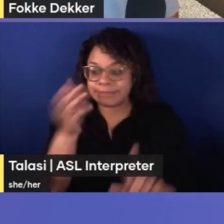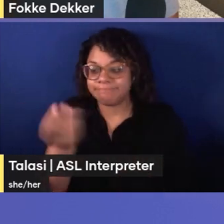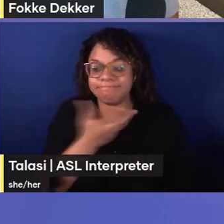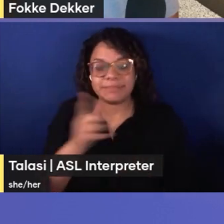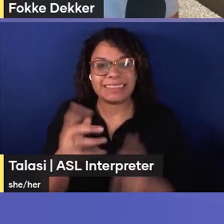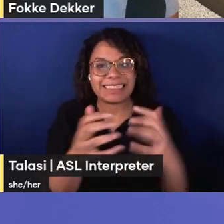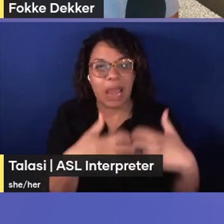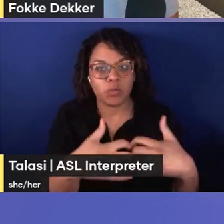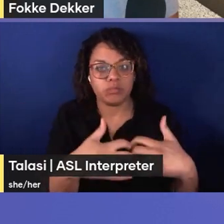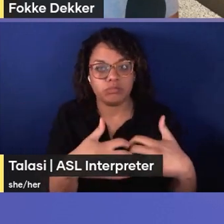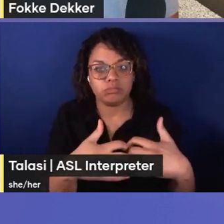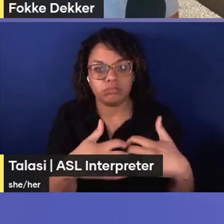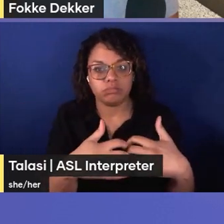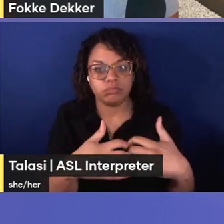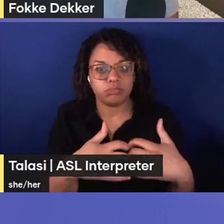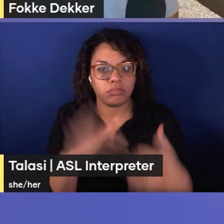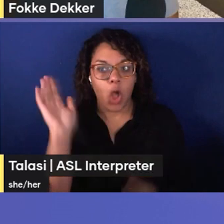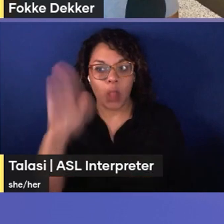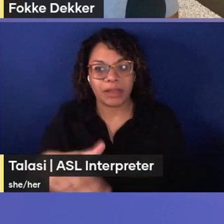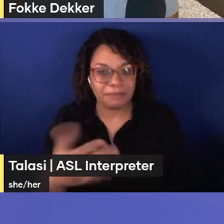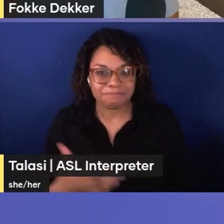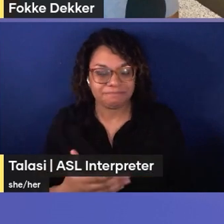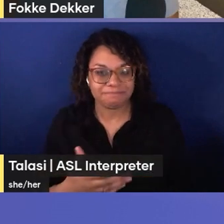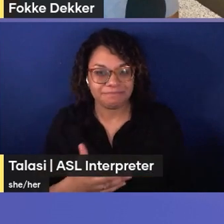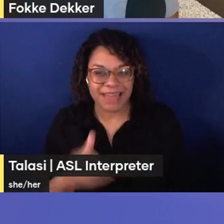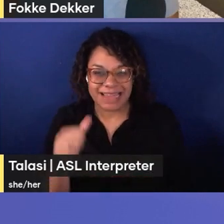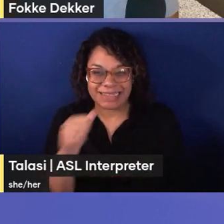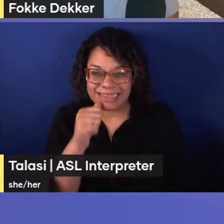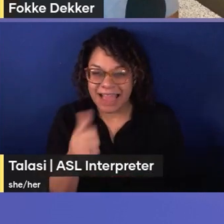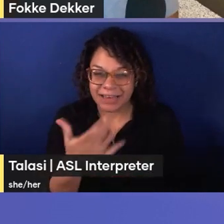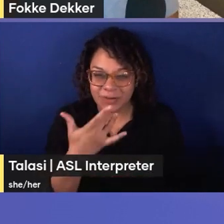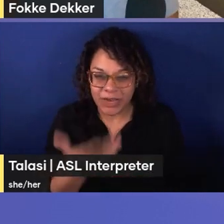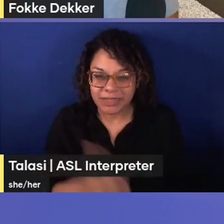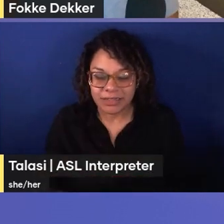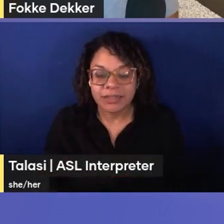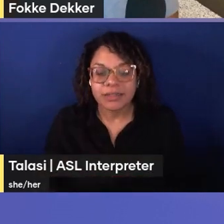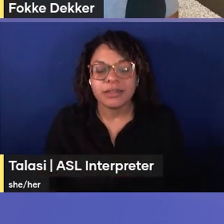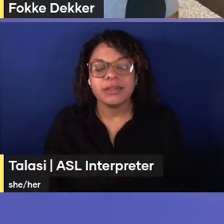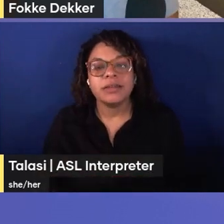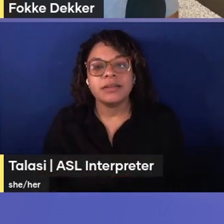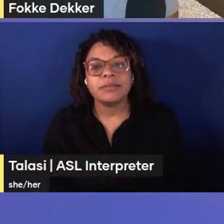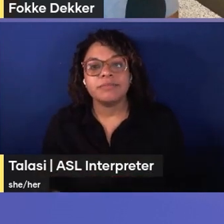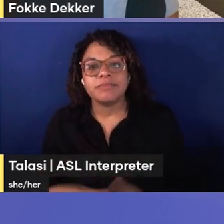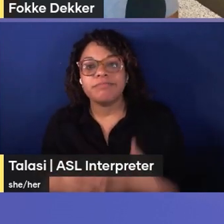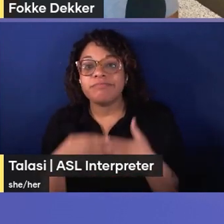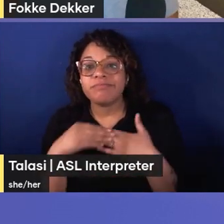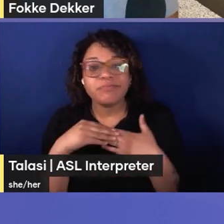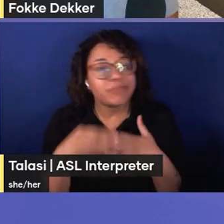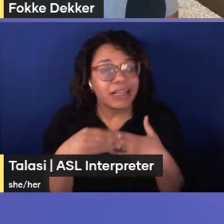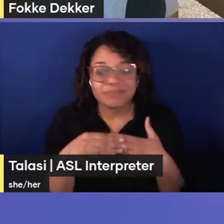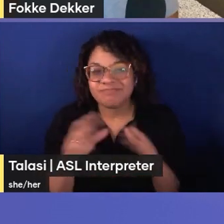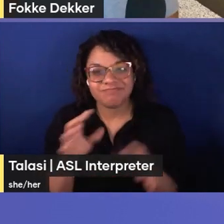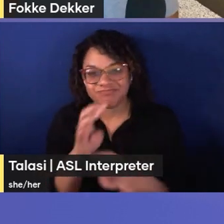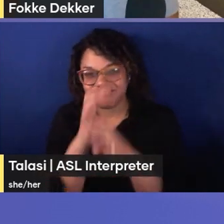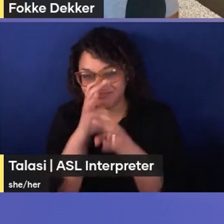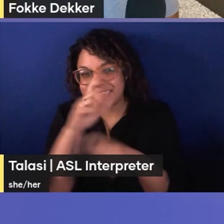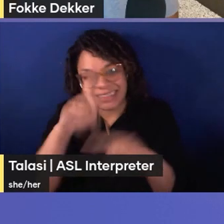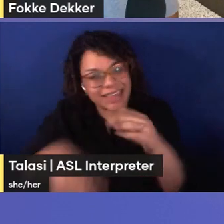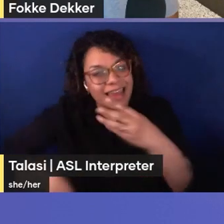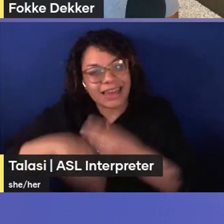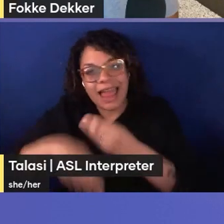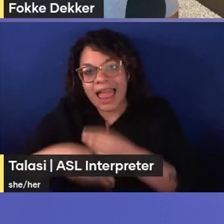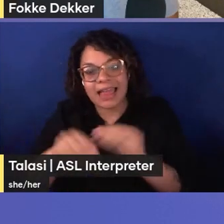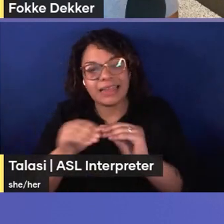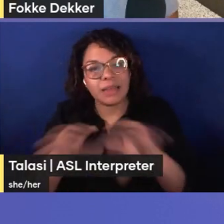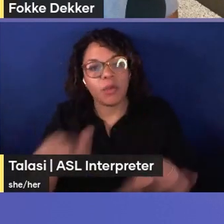down all the time, which isn't great. There's not really any flexibility to add more deployment settings. So